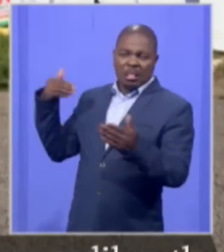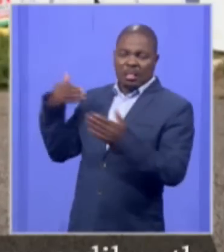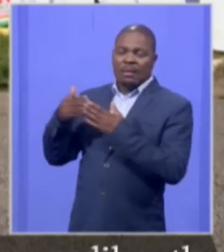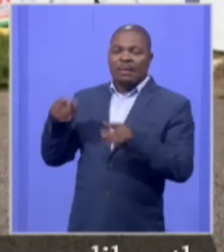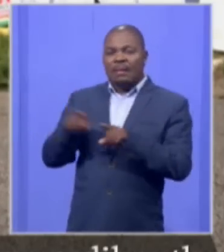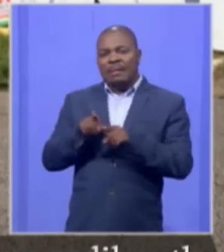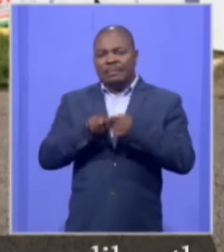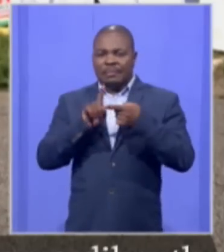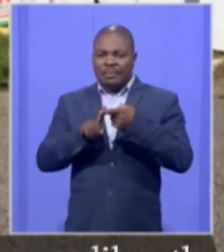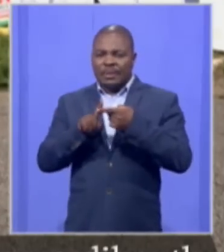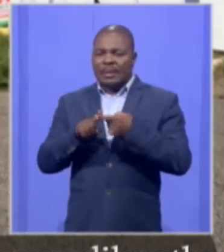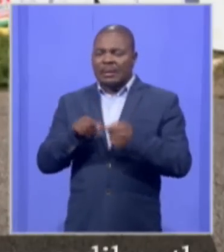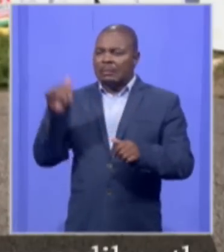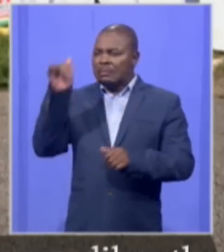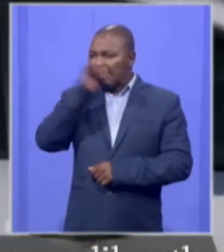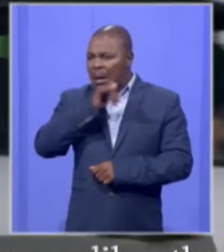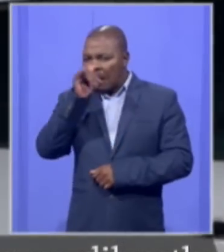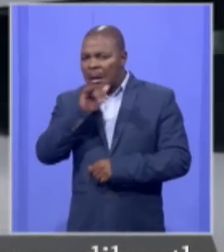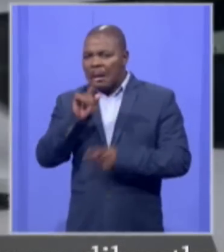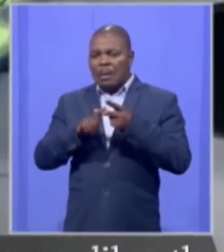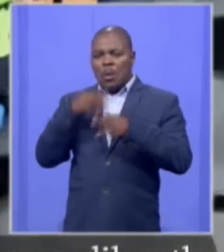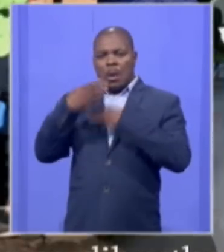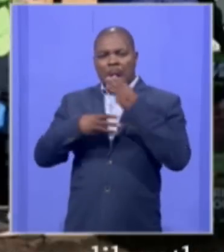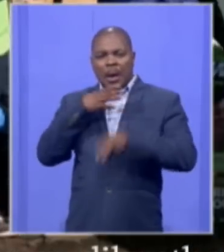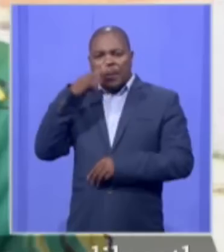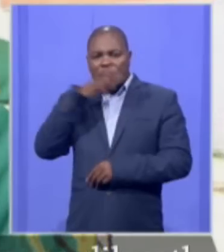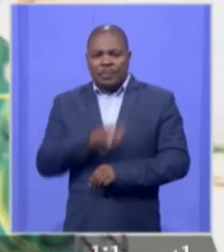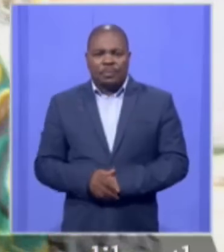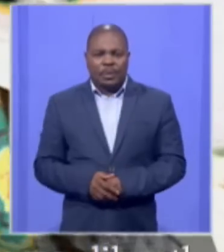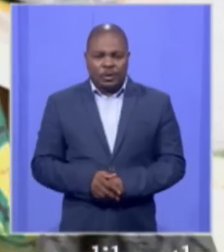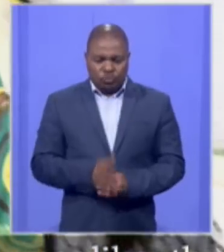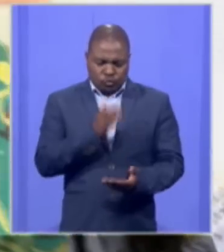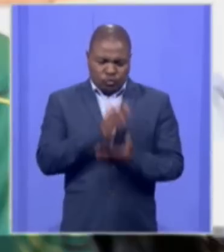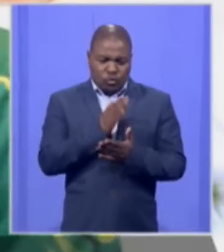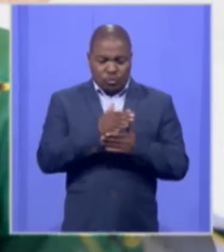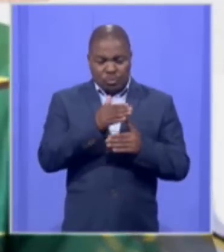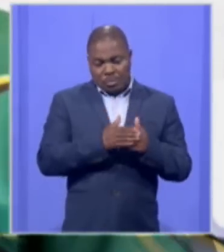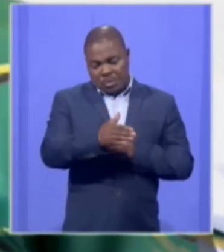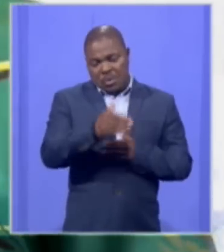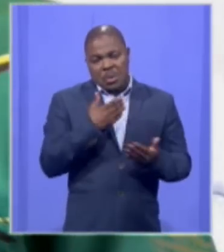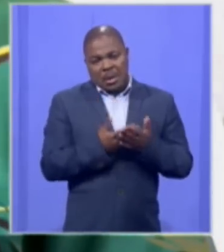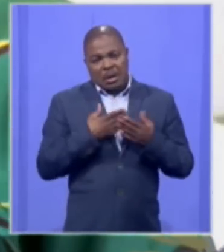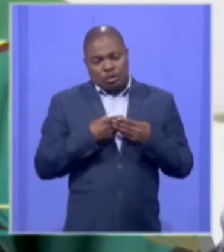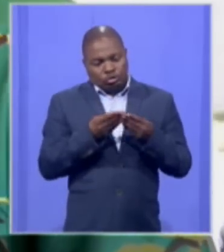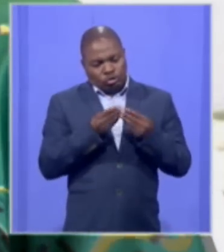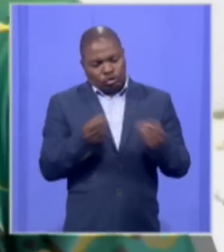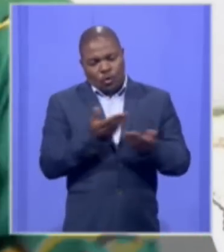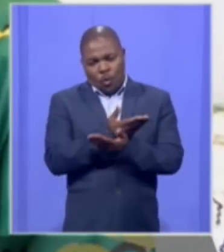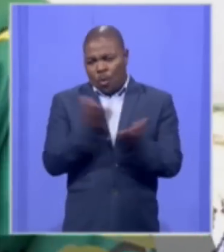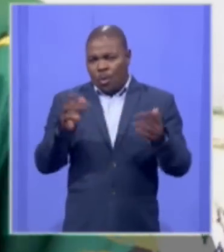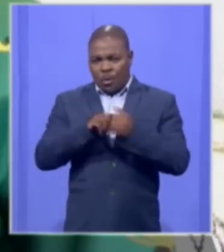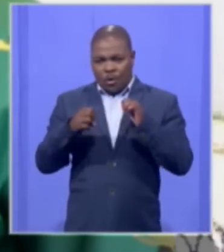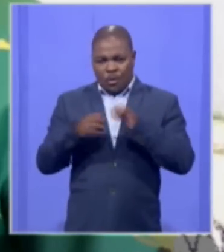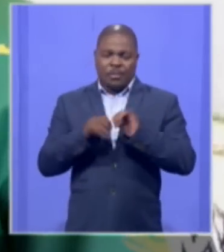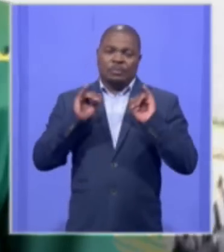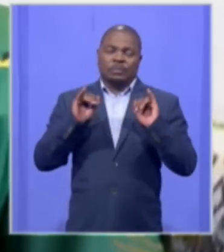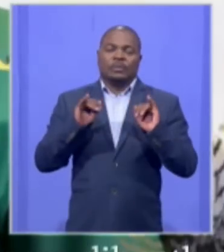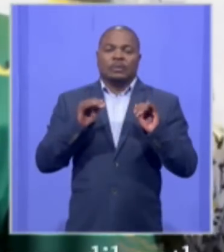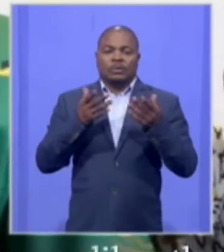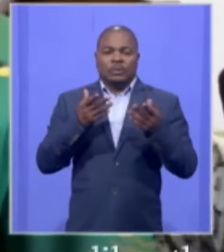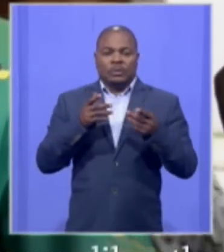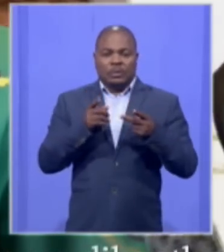etša palo ya godimo ya bosenyi le tlhokego ya mešomo. I'll definitely be able to resolve the whole situation, the crisis. We already